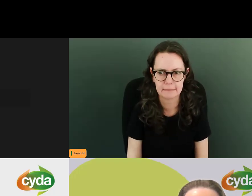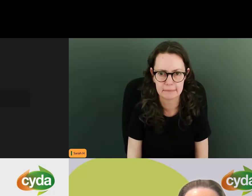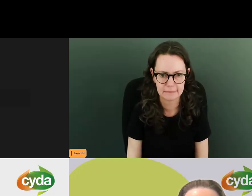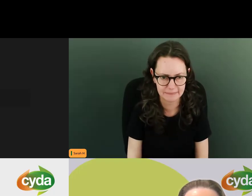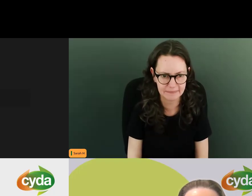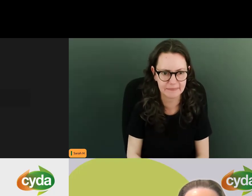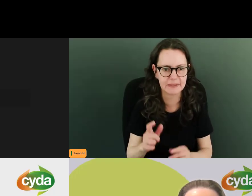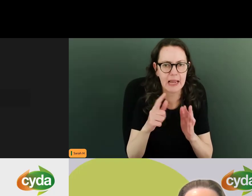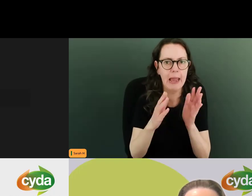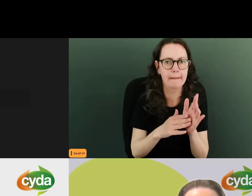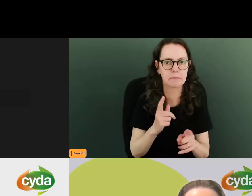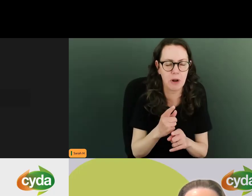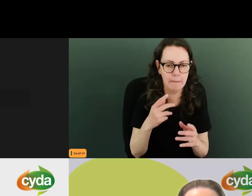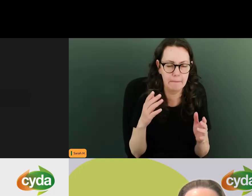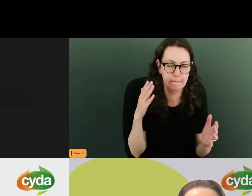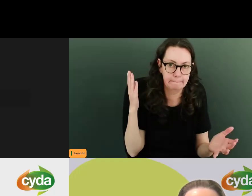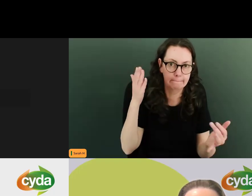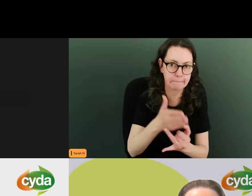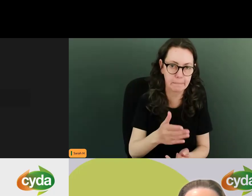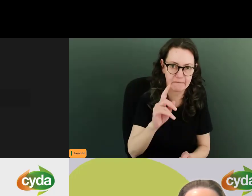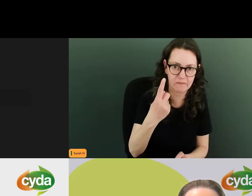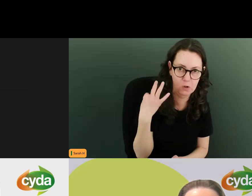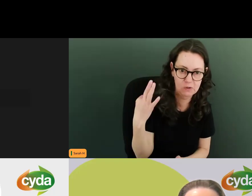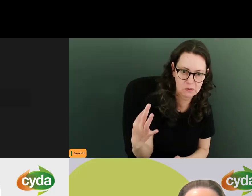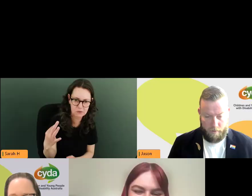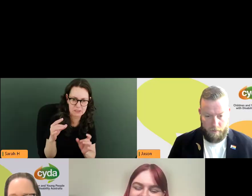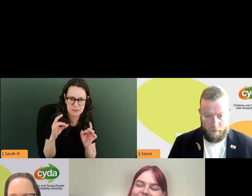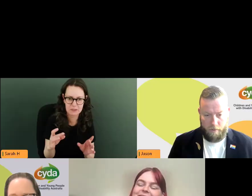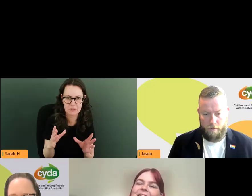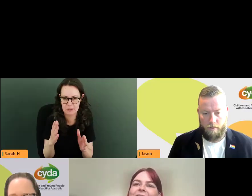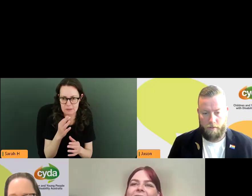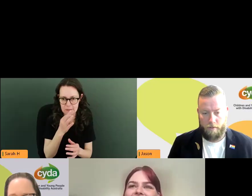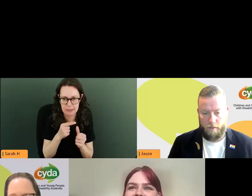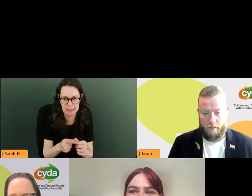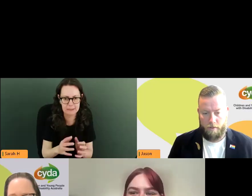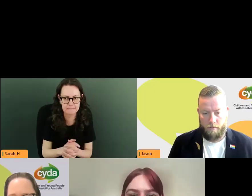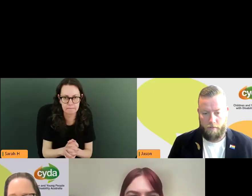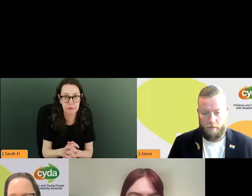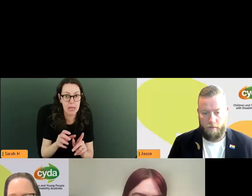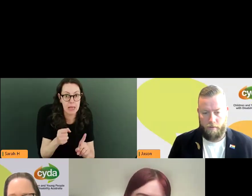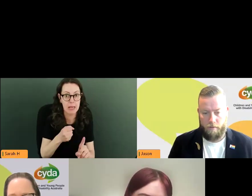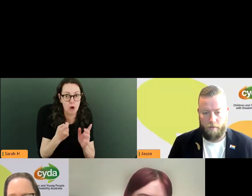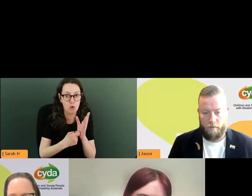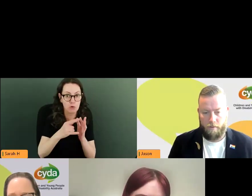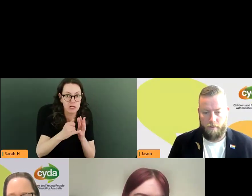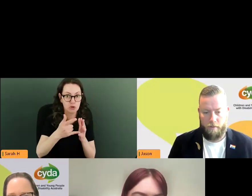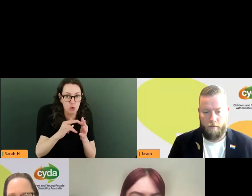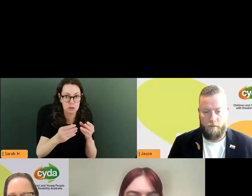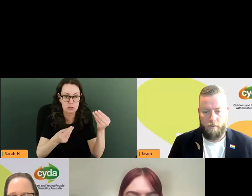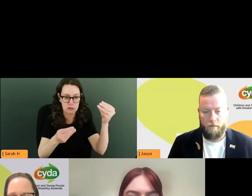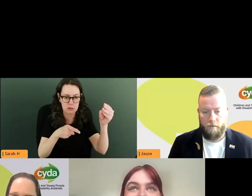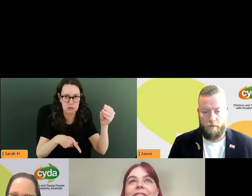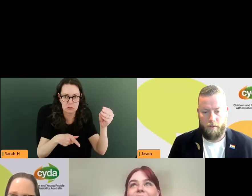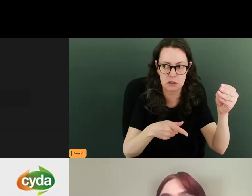Emma speaking. I'm happy to jump in and start us off answering this question. I think the impact of these resources, I would